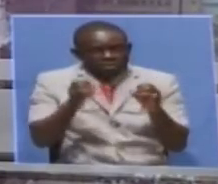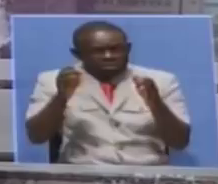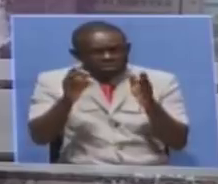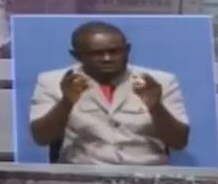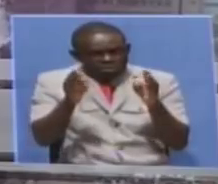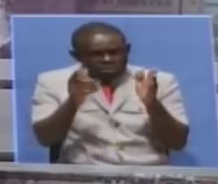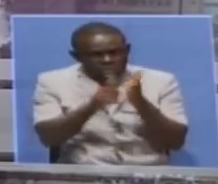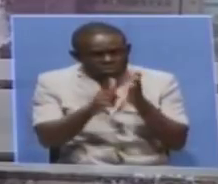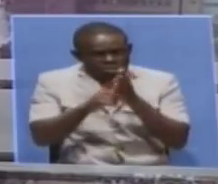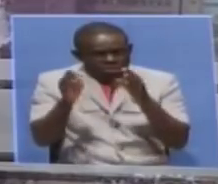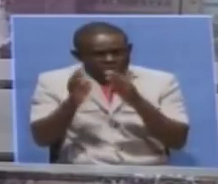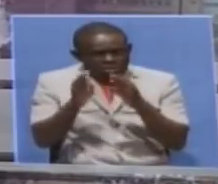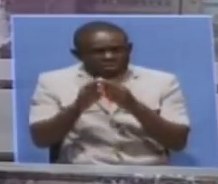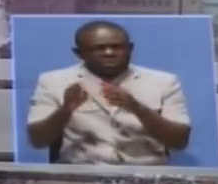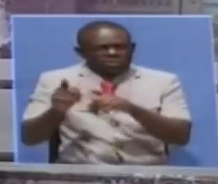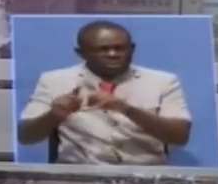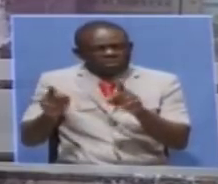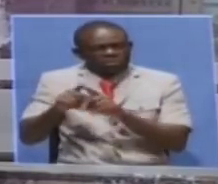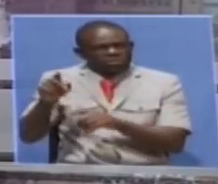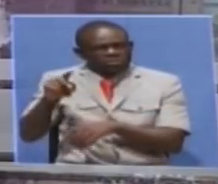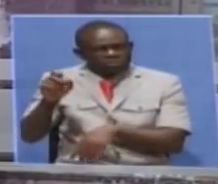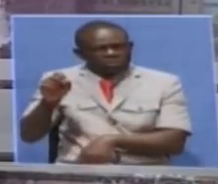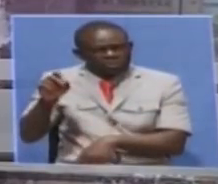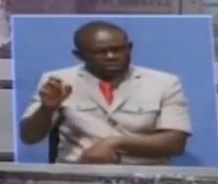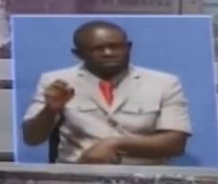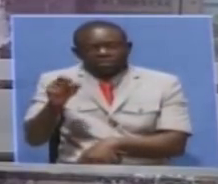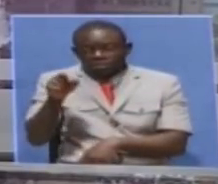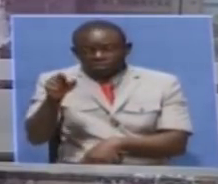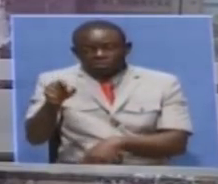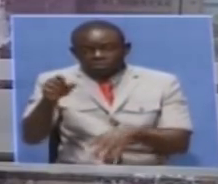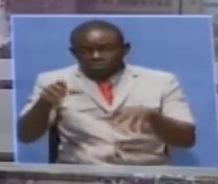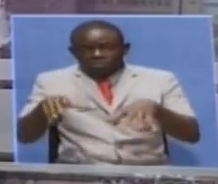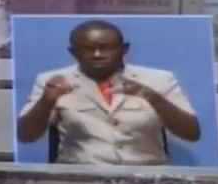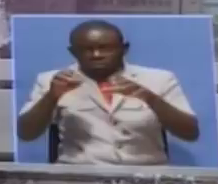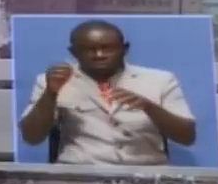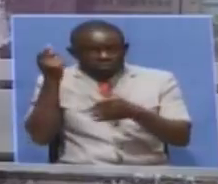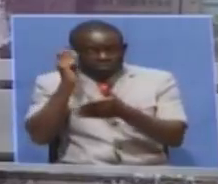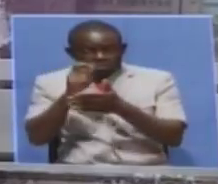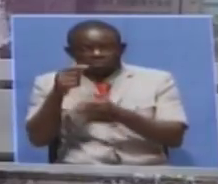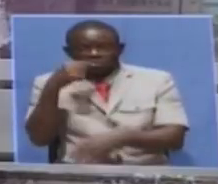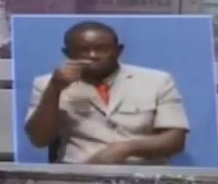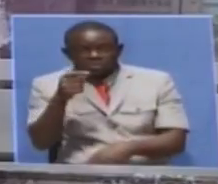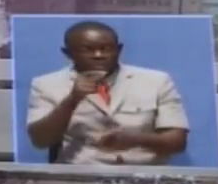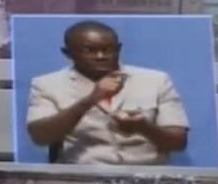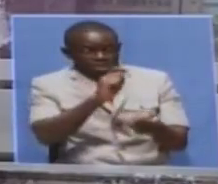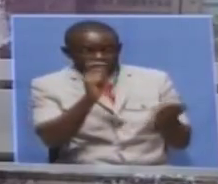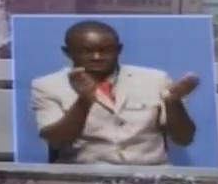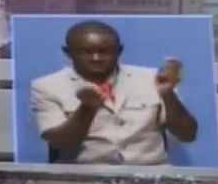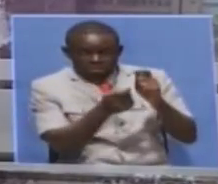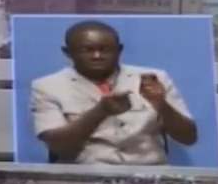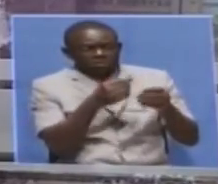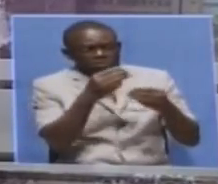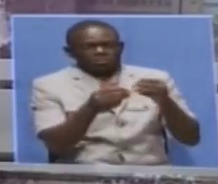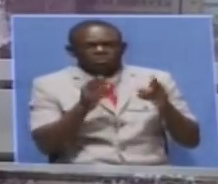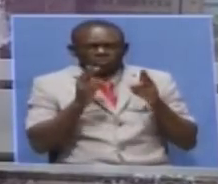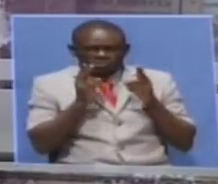and other government officials, Secretary to the Cabinet, Roland Msiska, says the reforms will improve the management of human